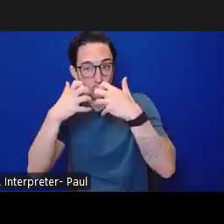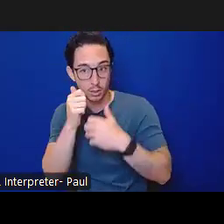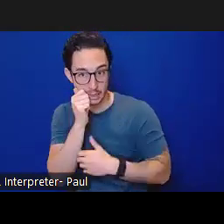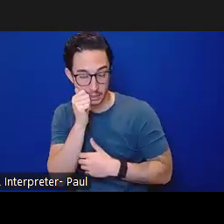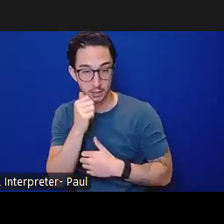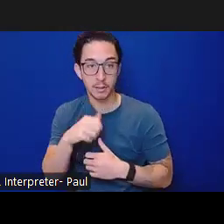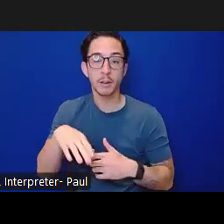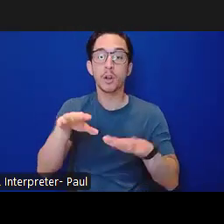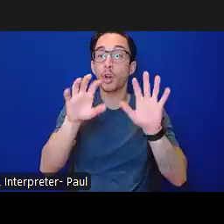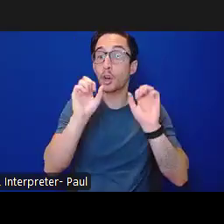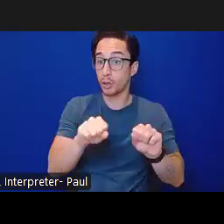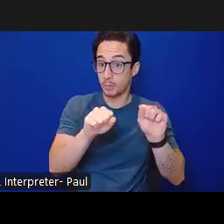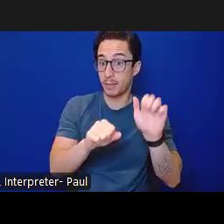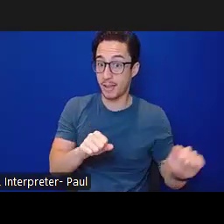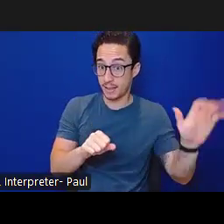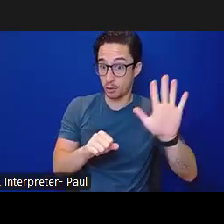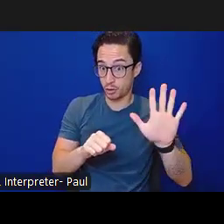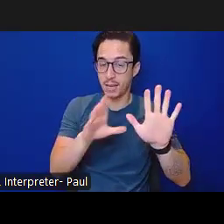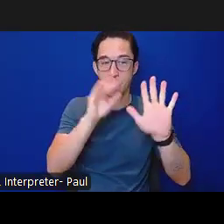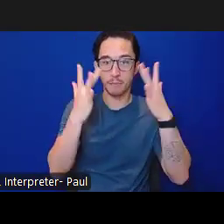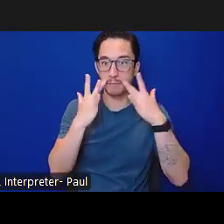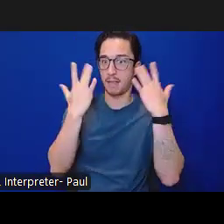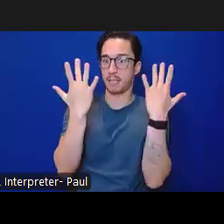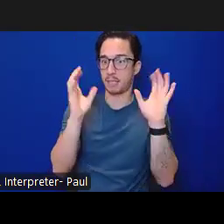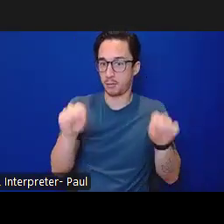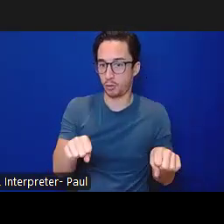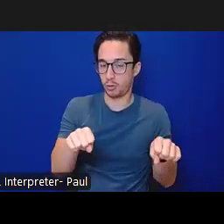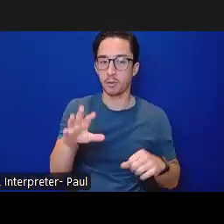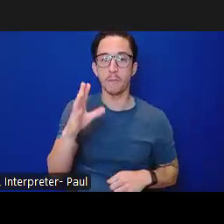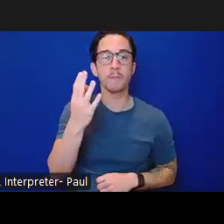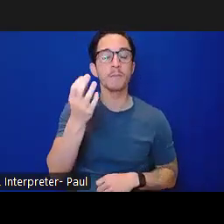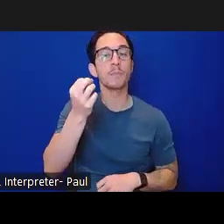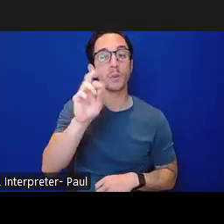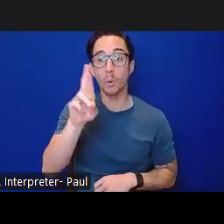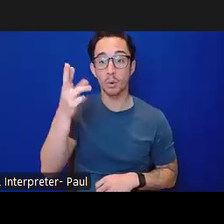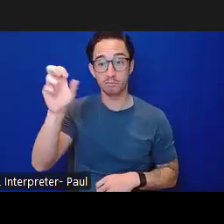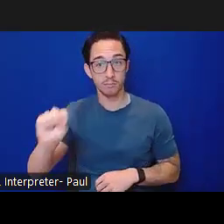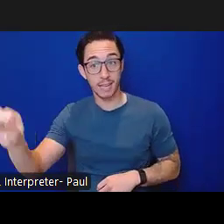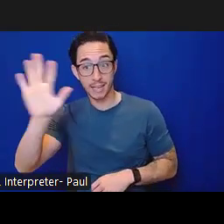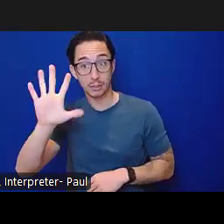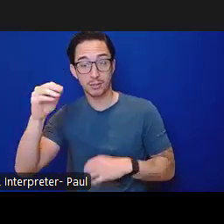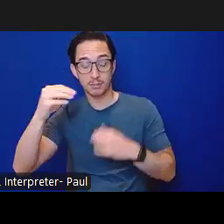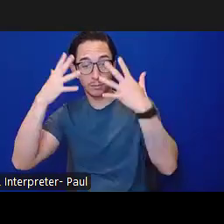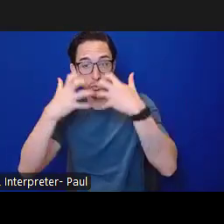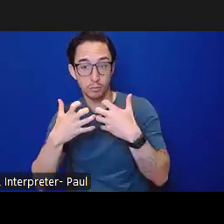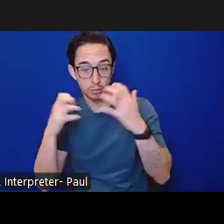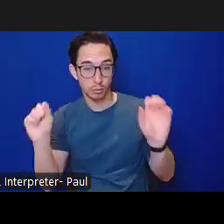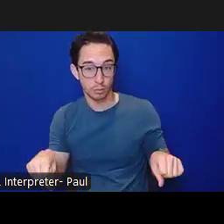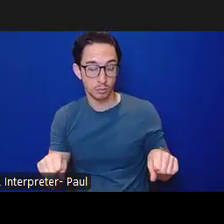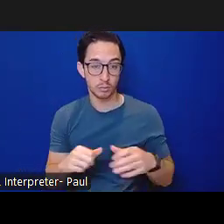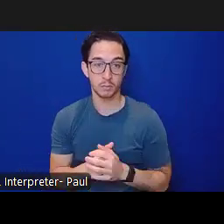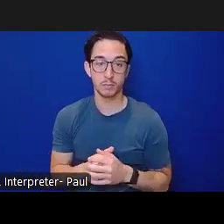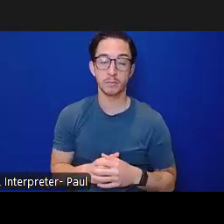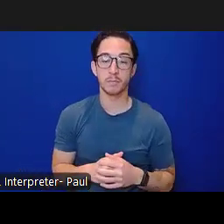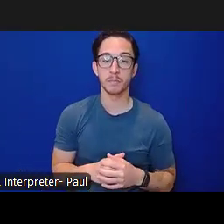be of Asian descent and be light skin, or Asian descent and dark skin.